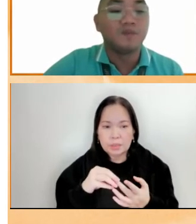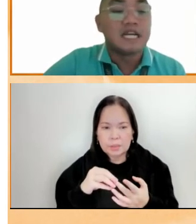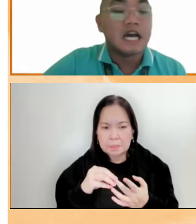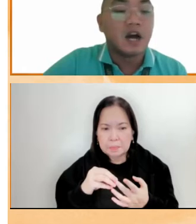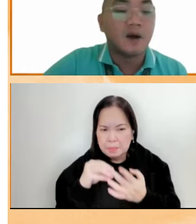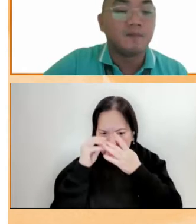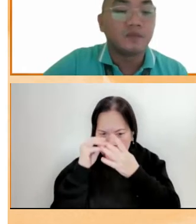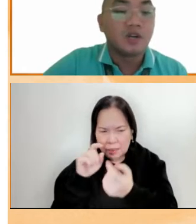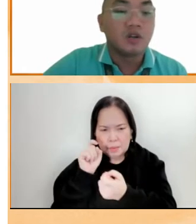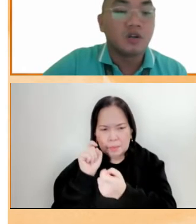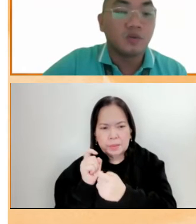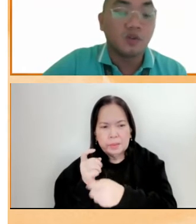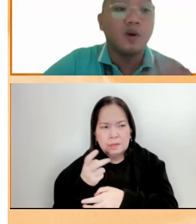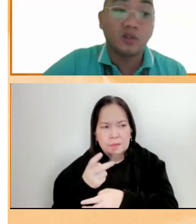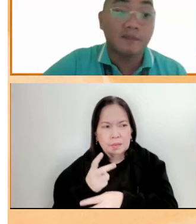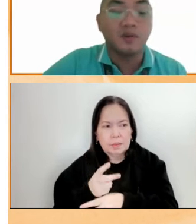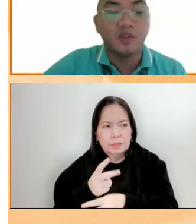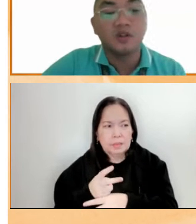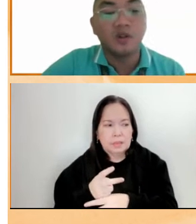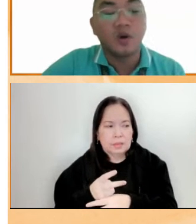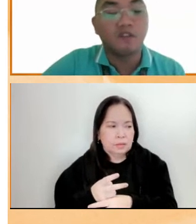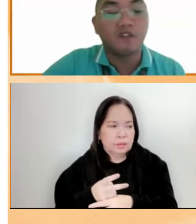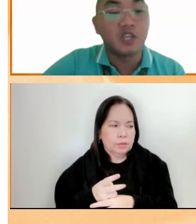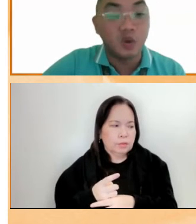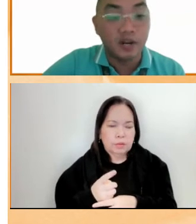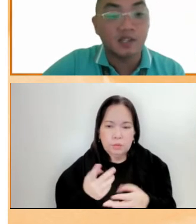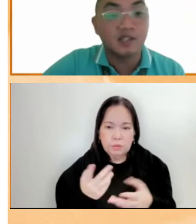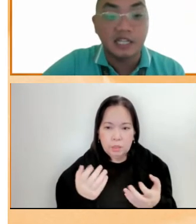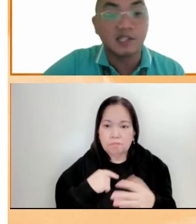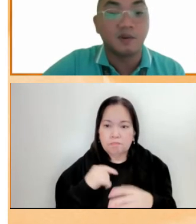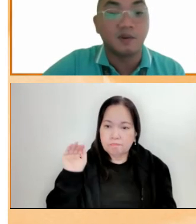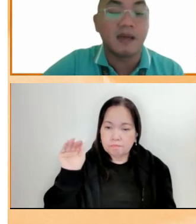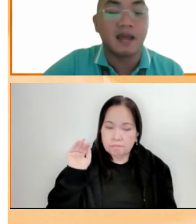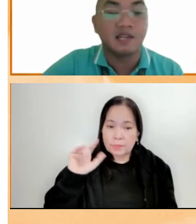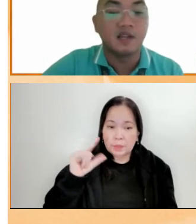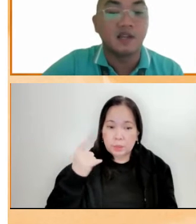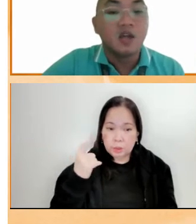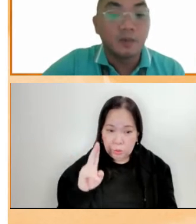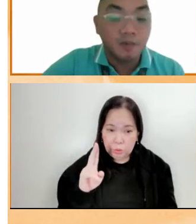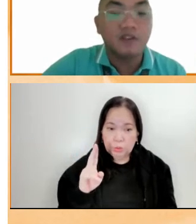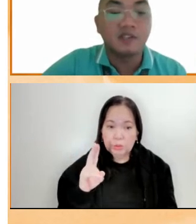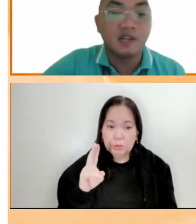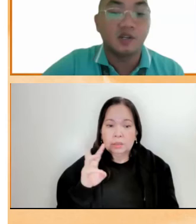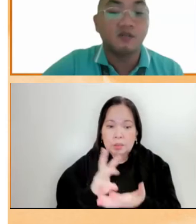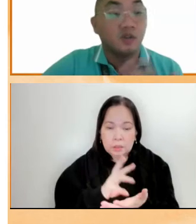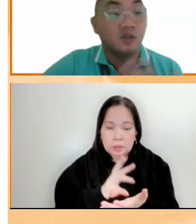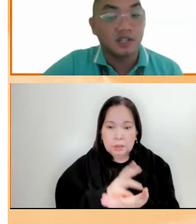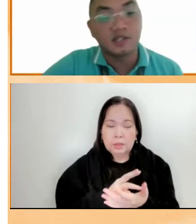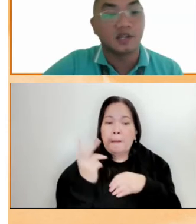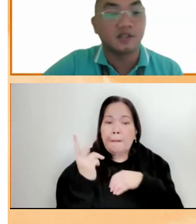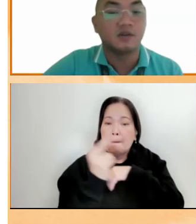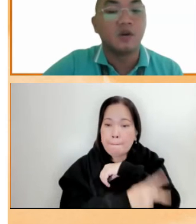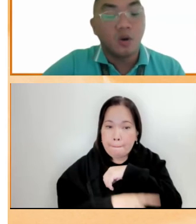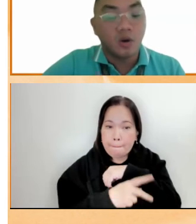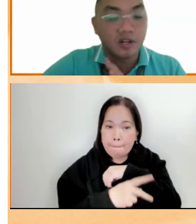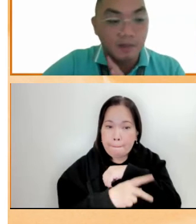want to we want to tap the local government units, the cities, the municipalities, the provinces, and of course also the